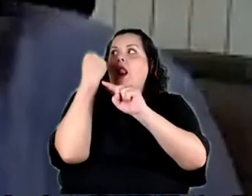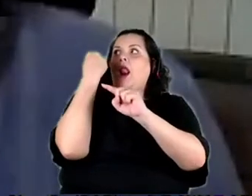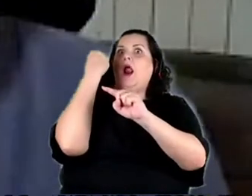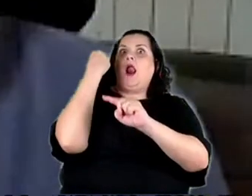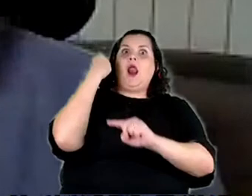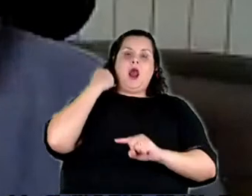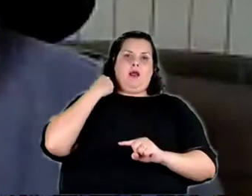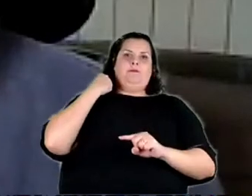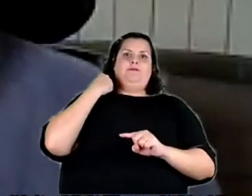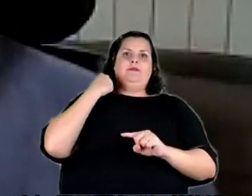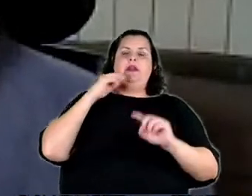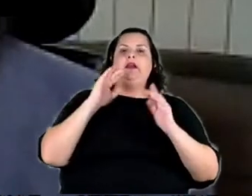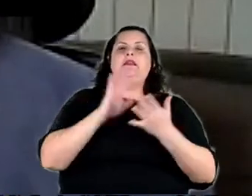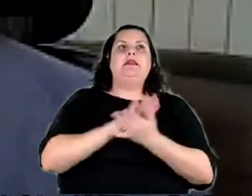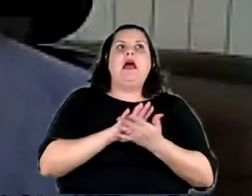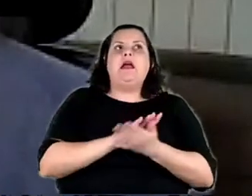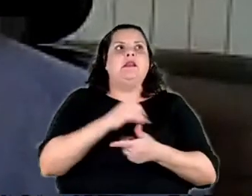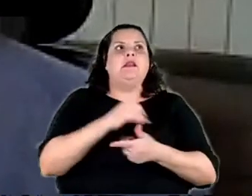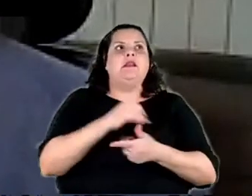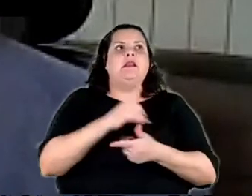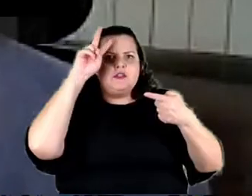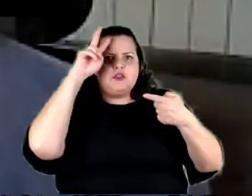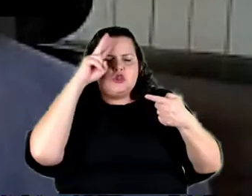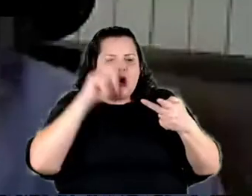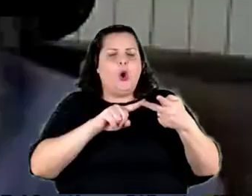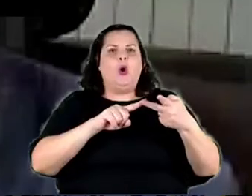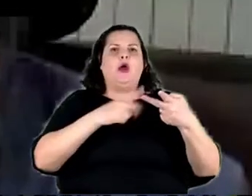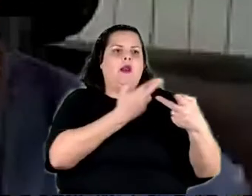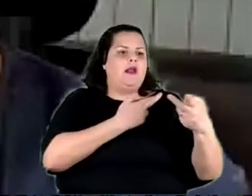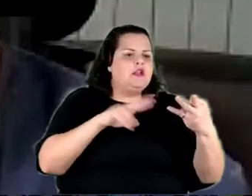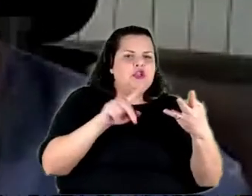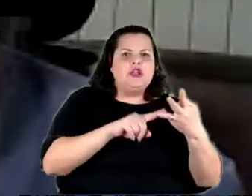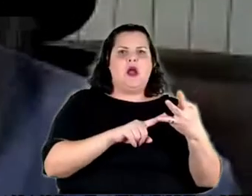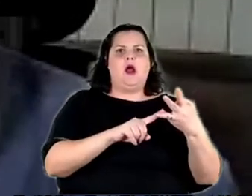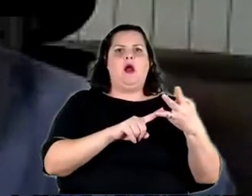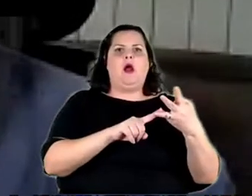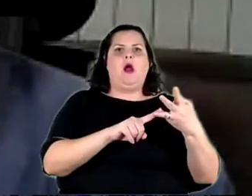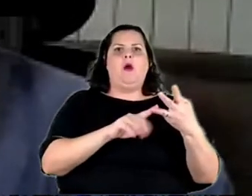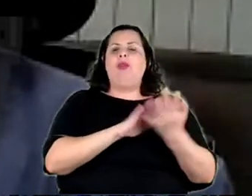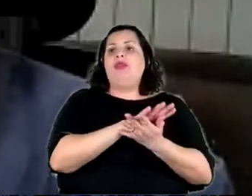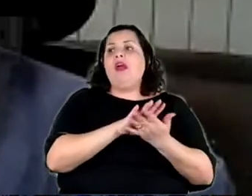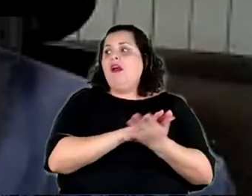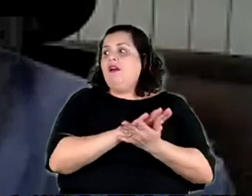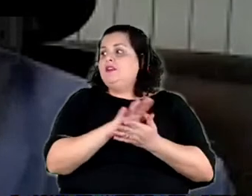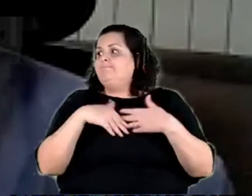denial of Jewish history. That's basic to how